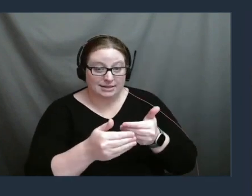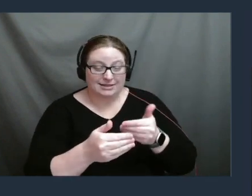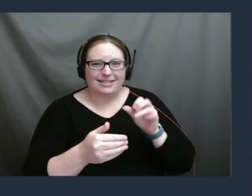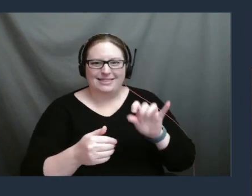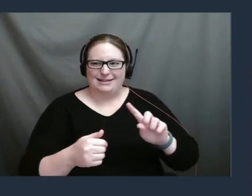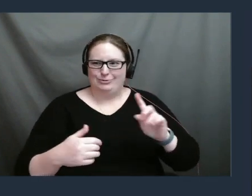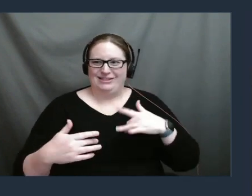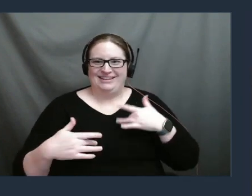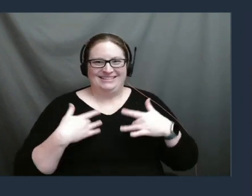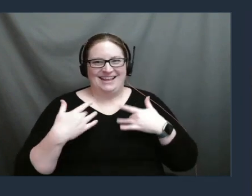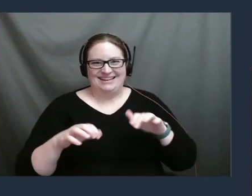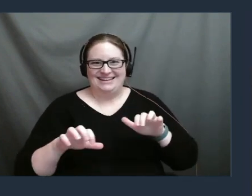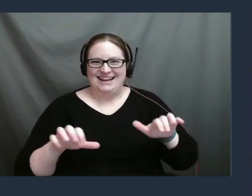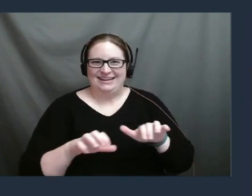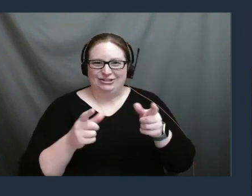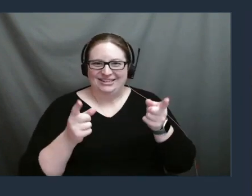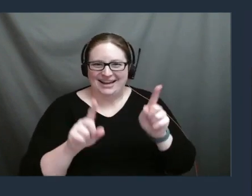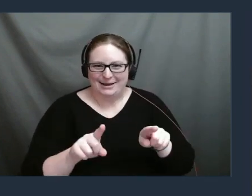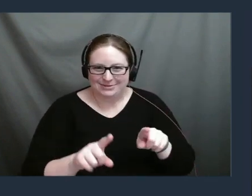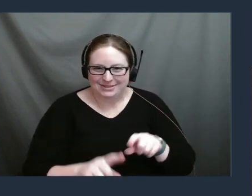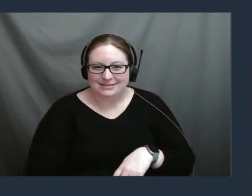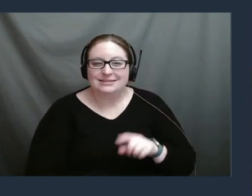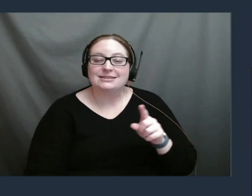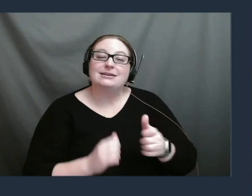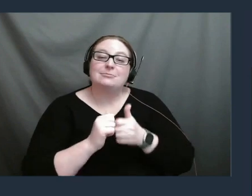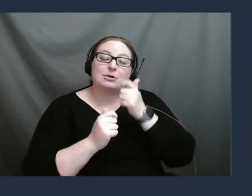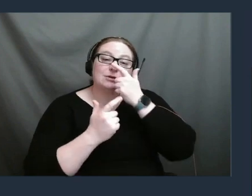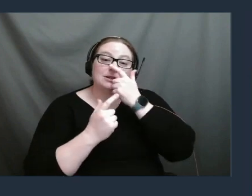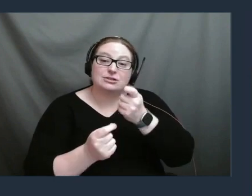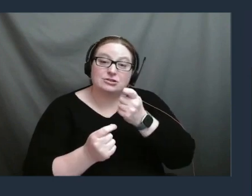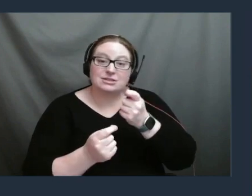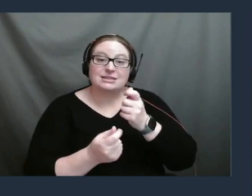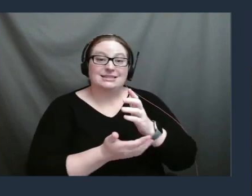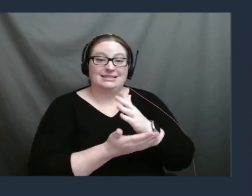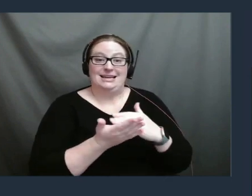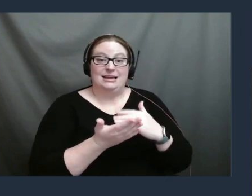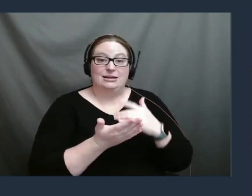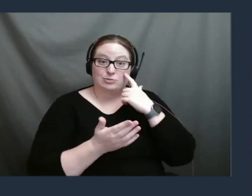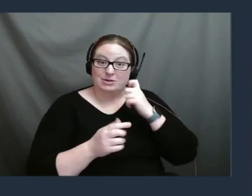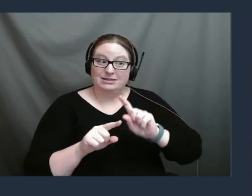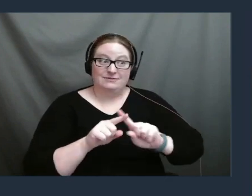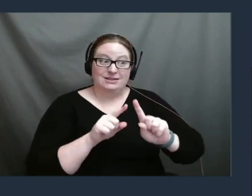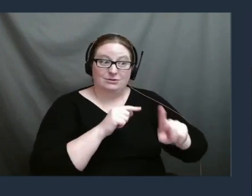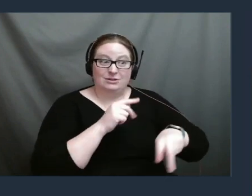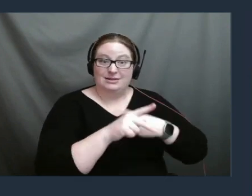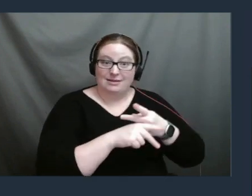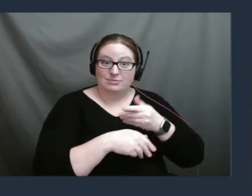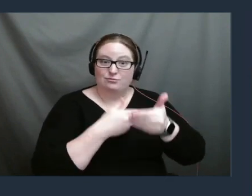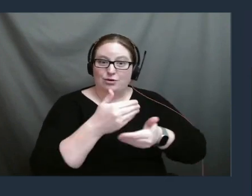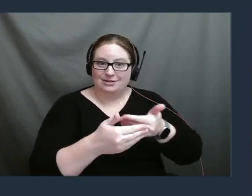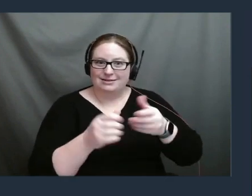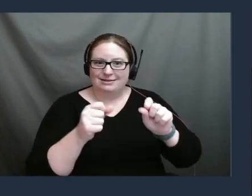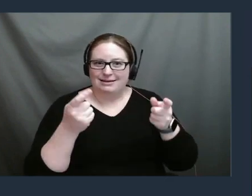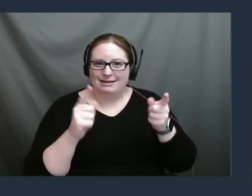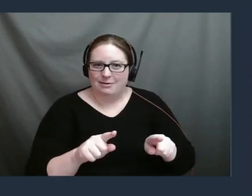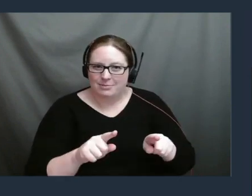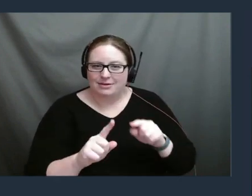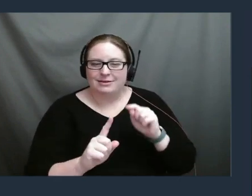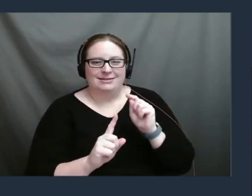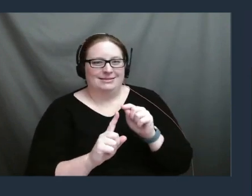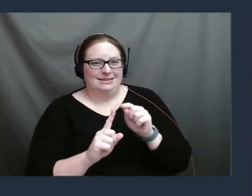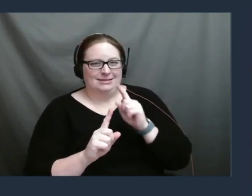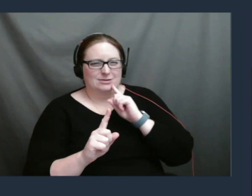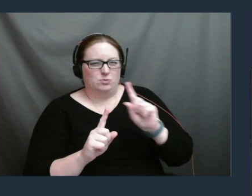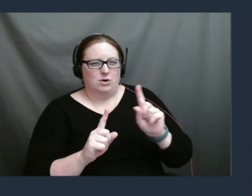action happens. This is the most interesting stage due to all the different types of processing that can be done. And this is where we'll be spending most of our